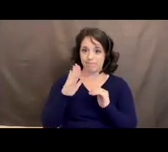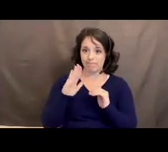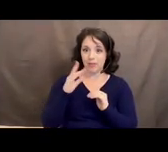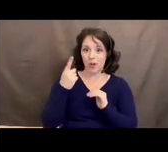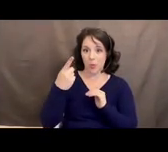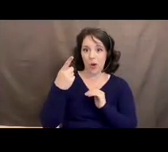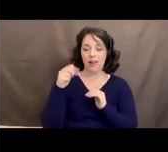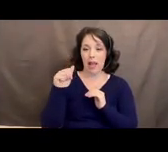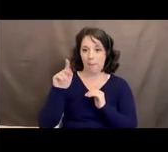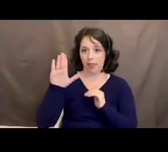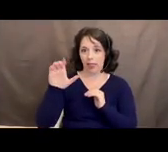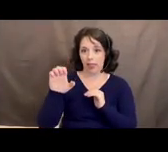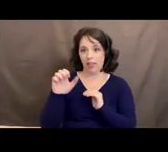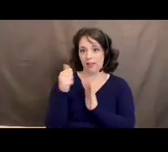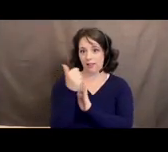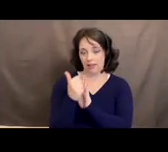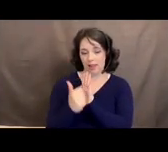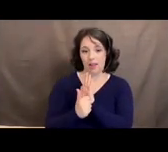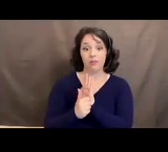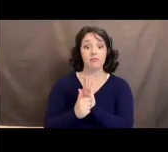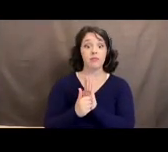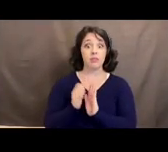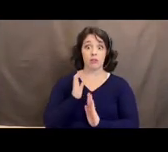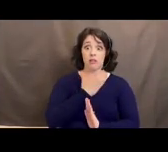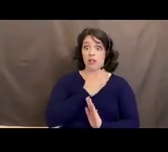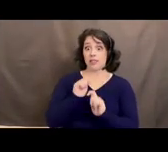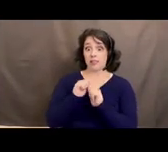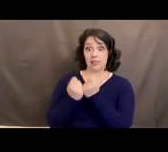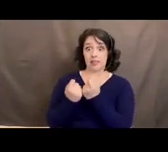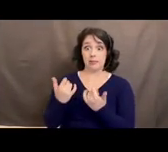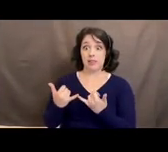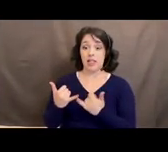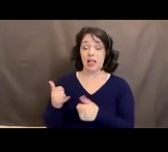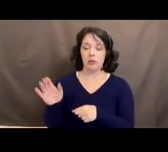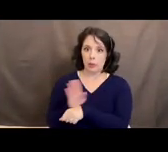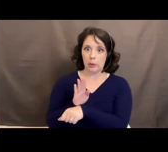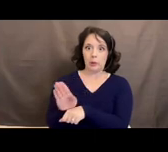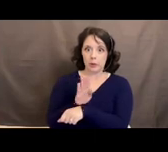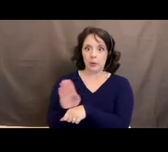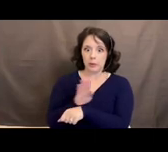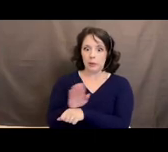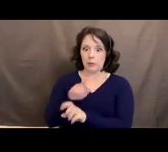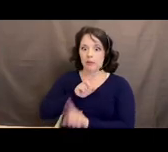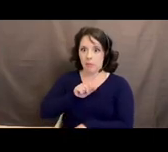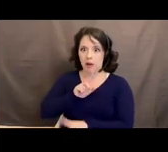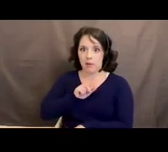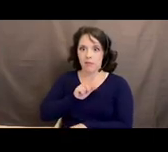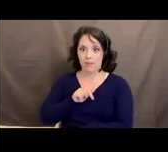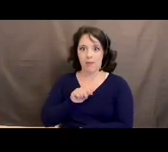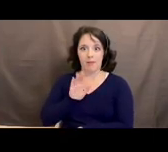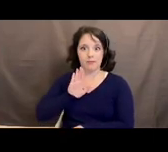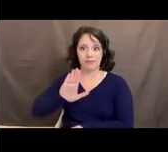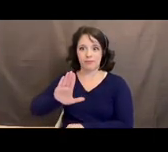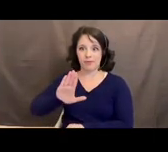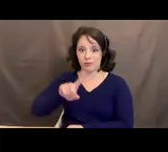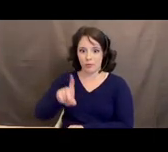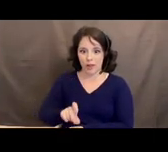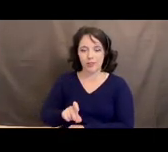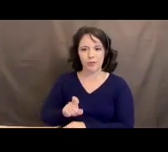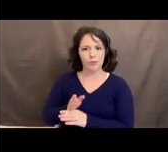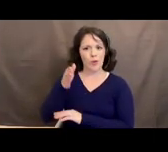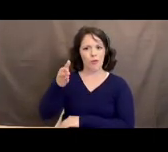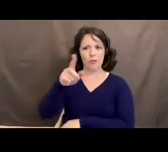team today was so busy. We have answered over 170 of your questions. If you do